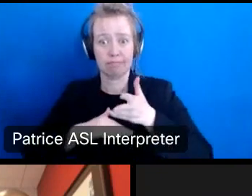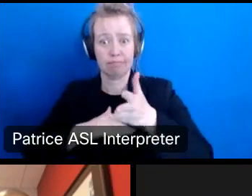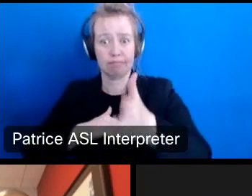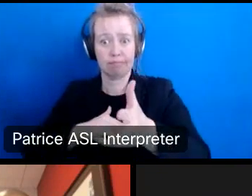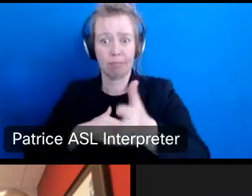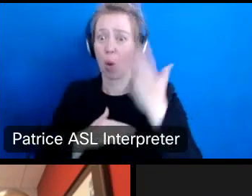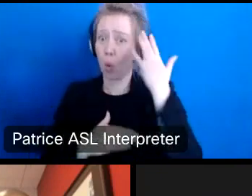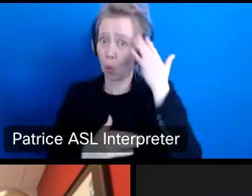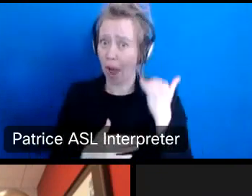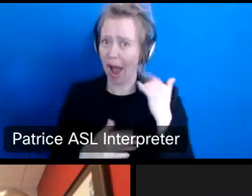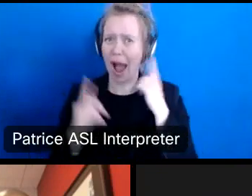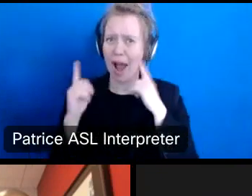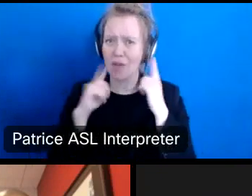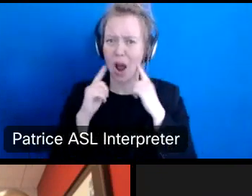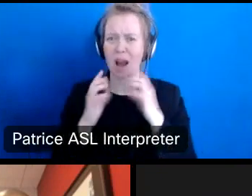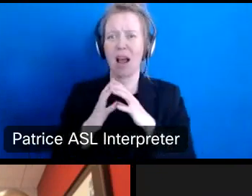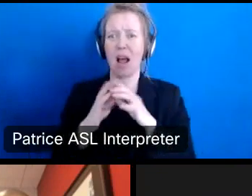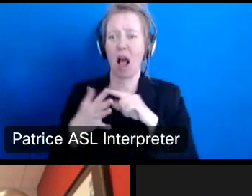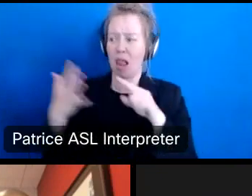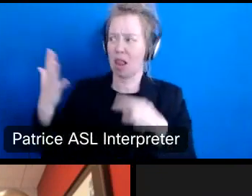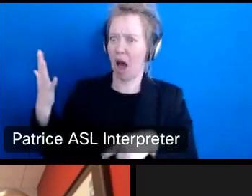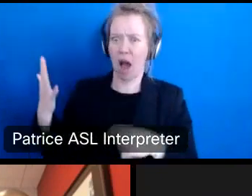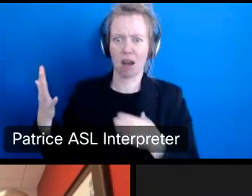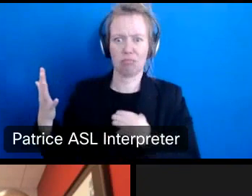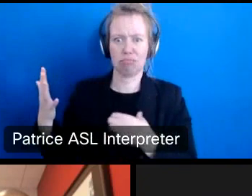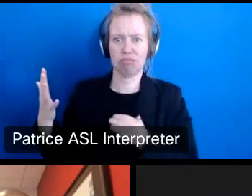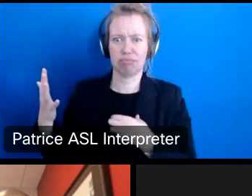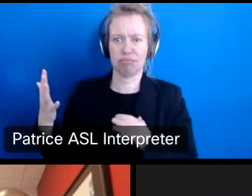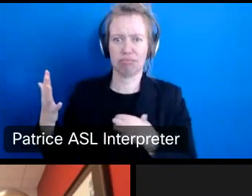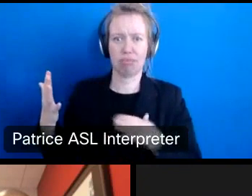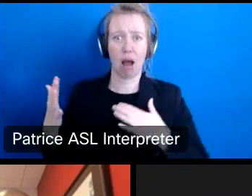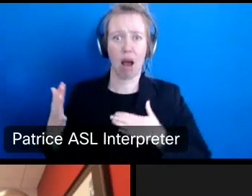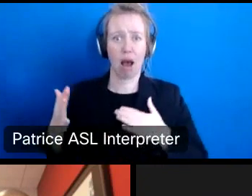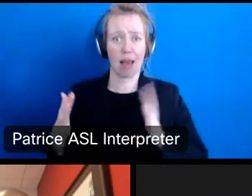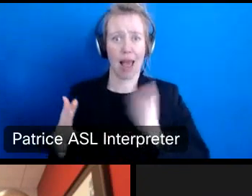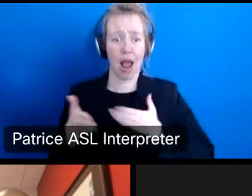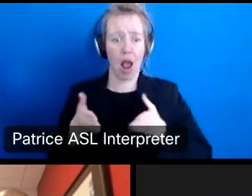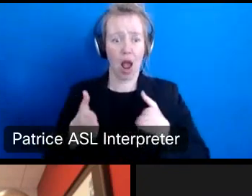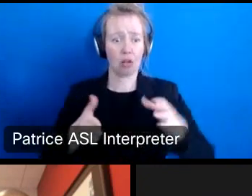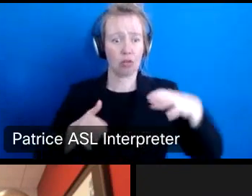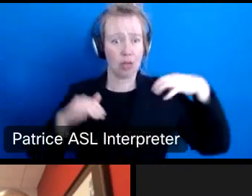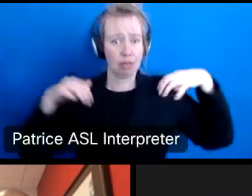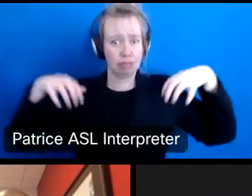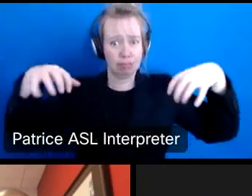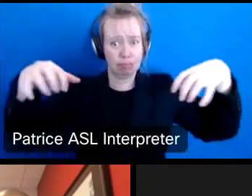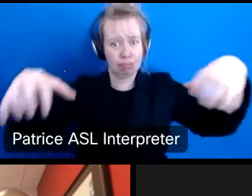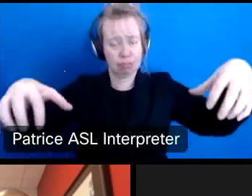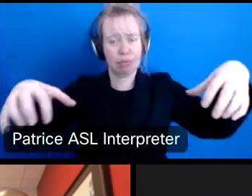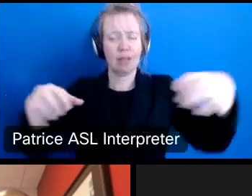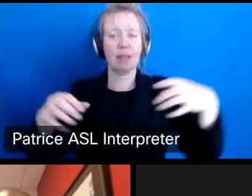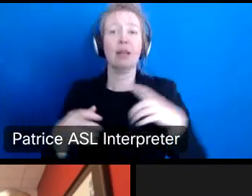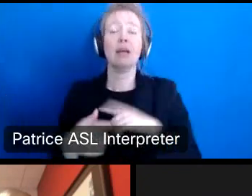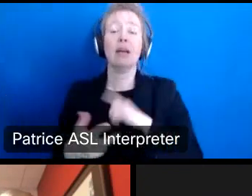from my constituents or my neighbors on our street specifically. The